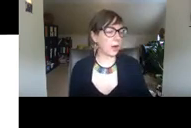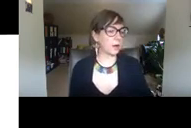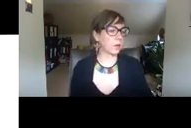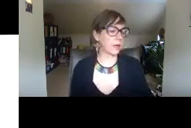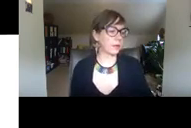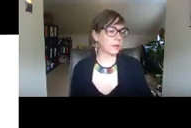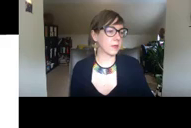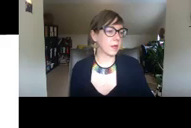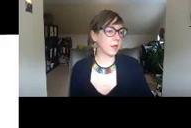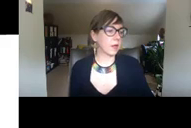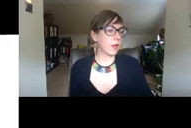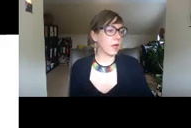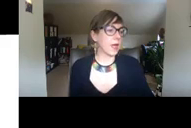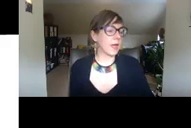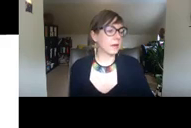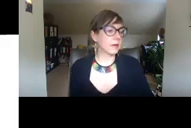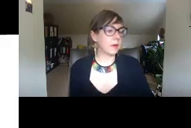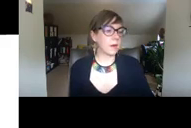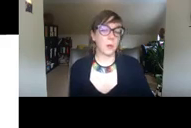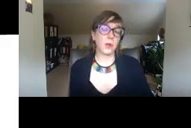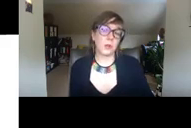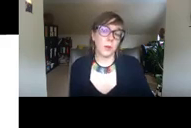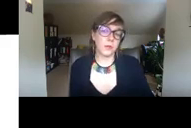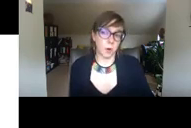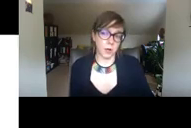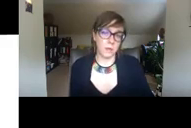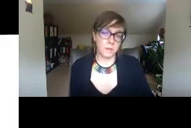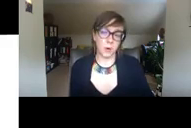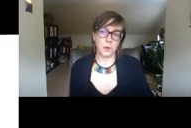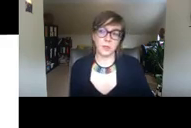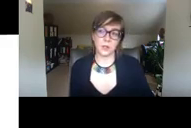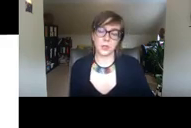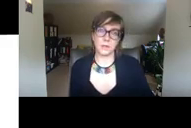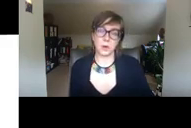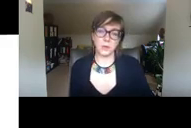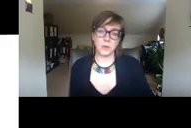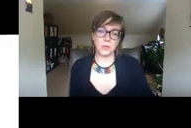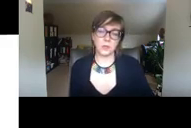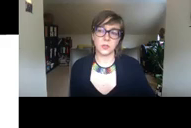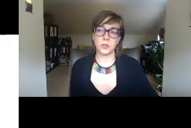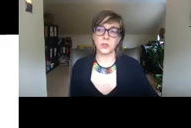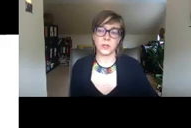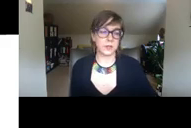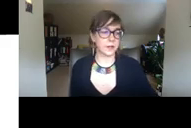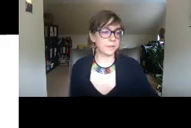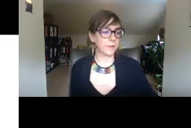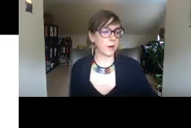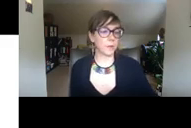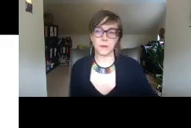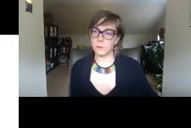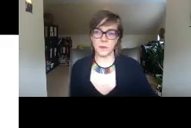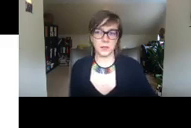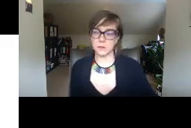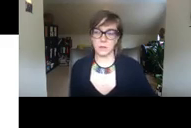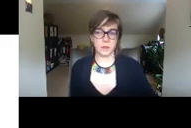in Ohio or Kansas. And they worked a lot with Marty. Marty was actually involved in the research to a certain extent.